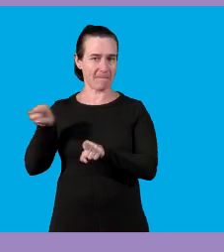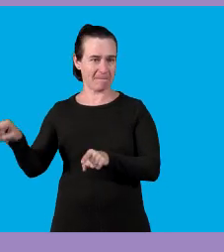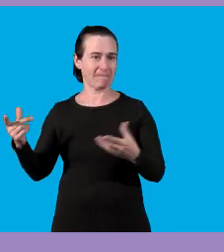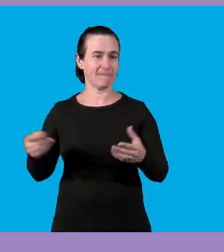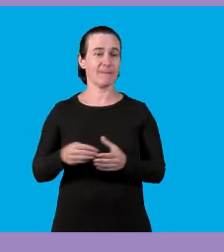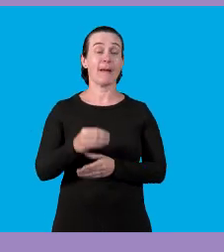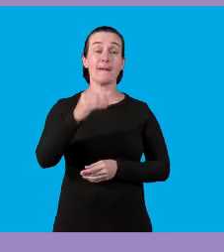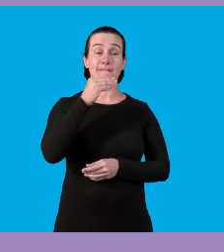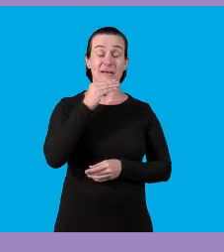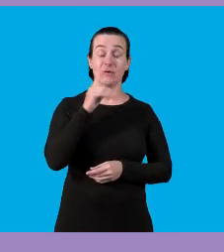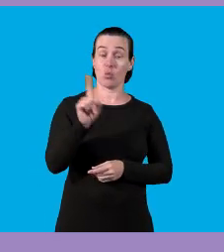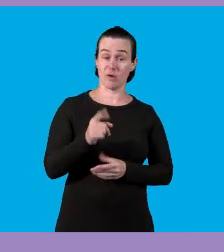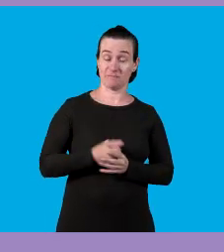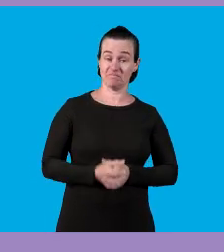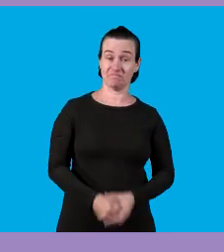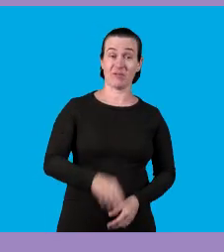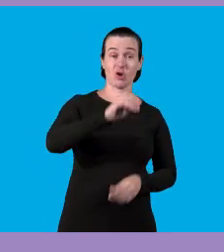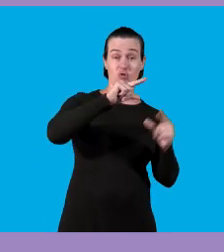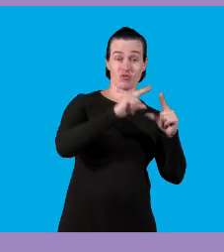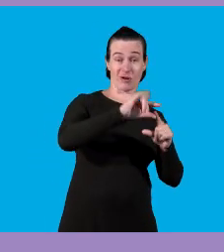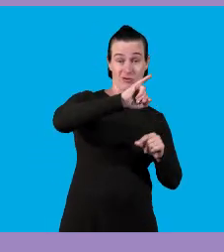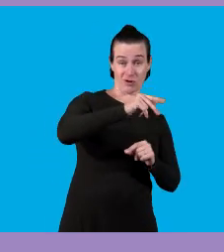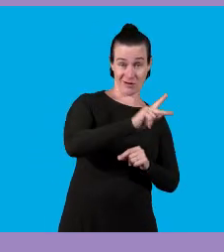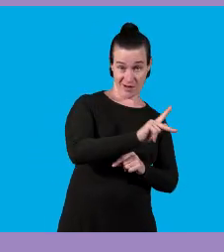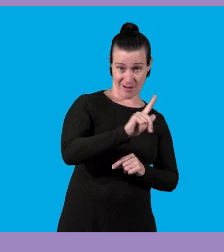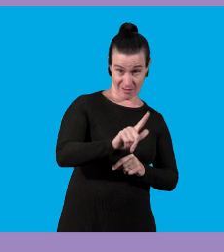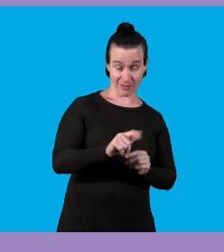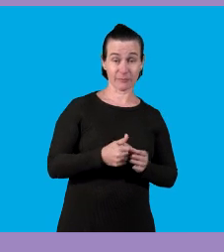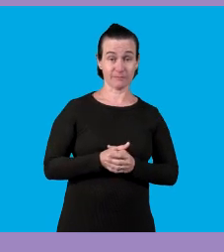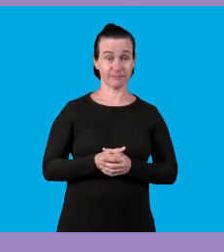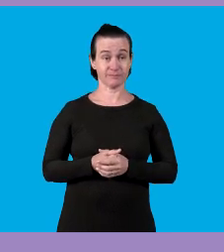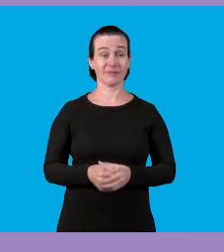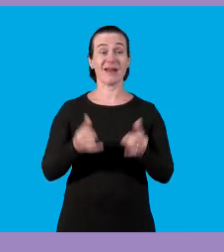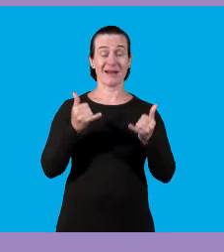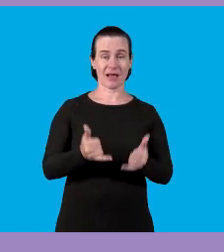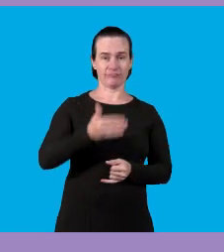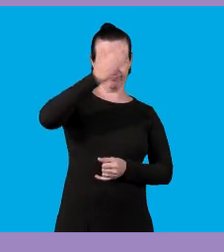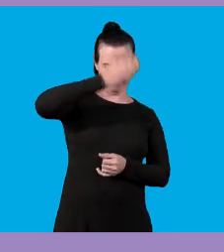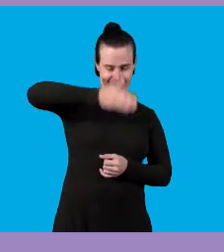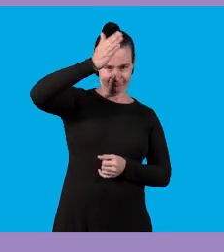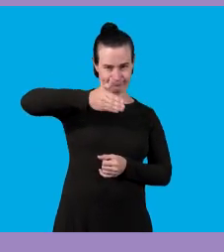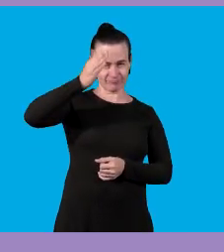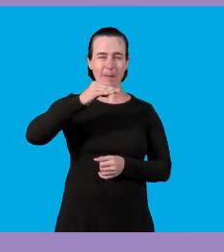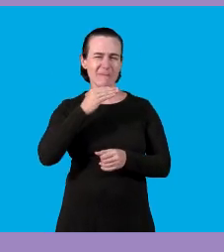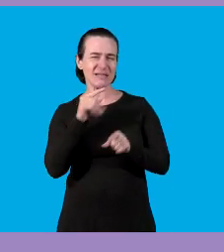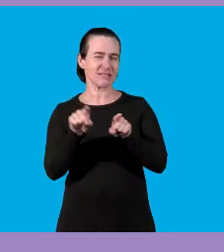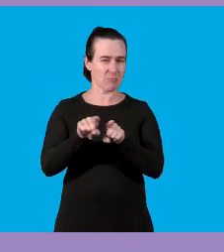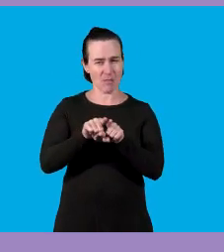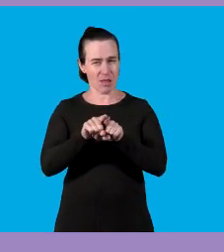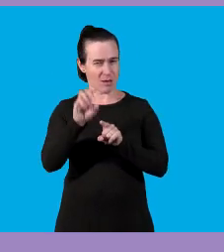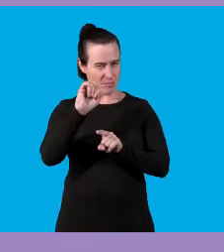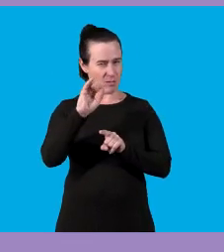triangle JKL, same triangle we're talking about, is now similar to